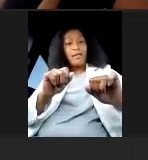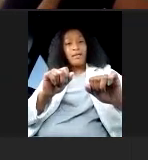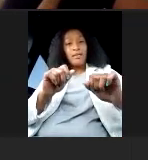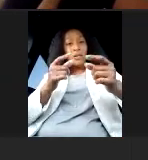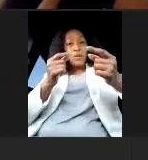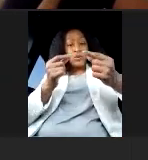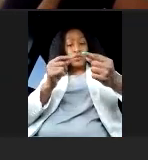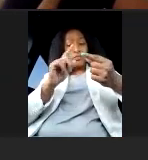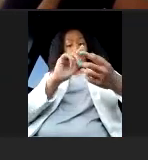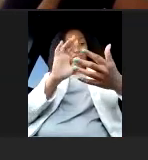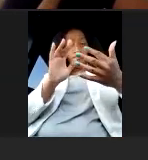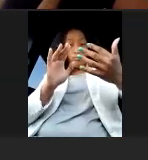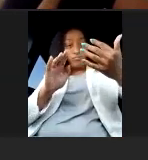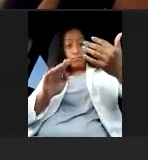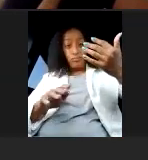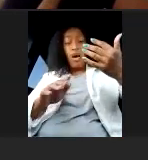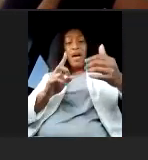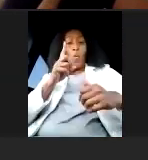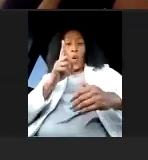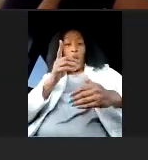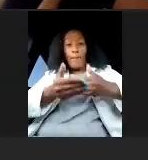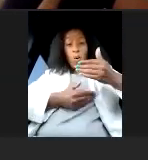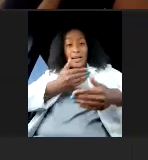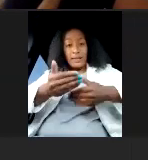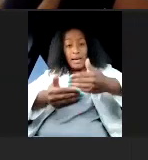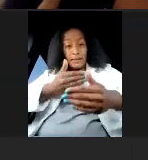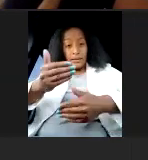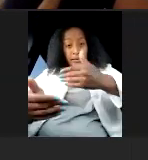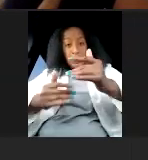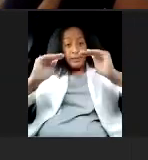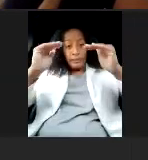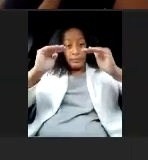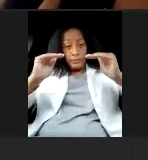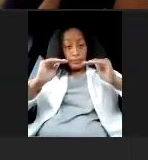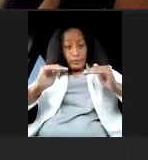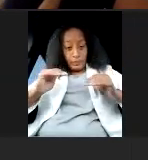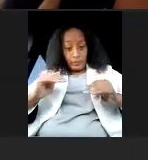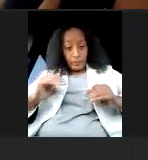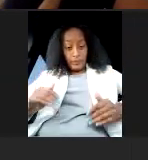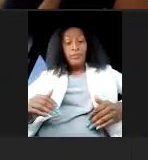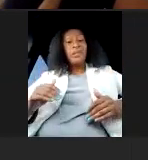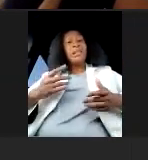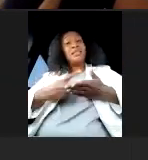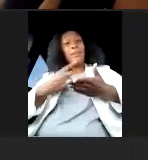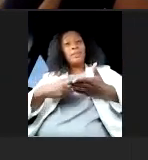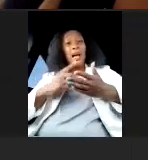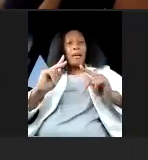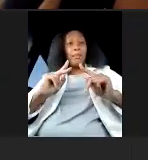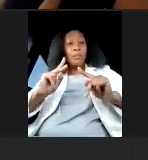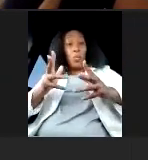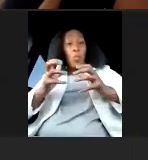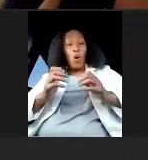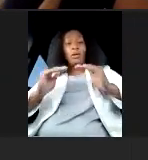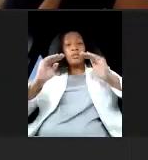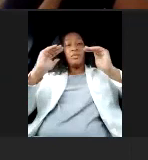process. But sometimes students like to take things step by step, and that's perfectly fine. You could have converted to